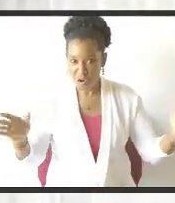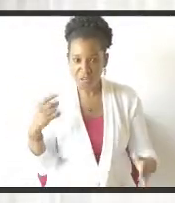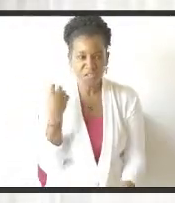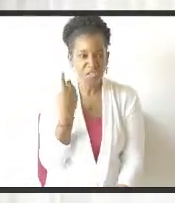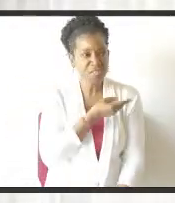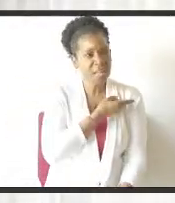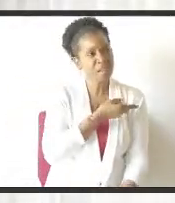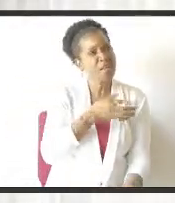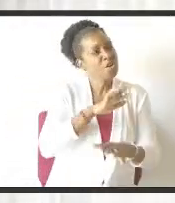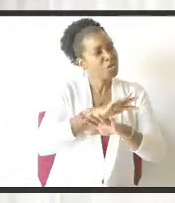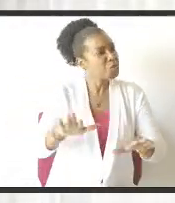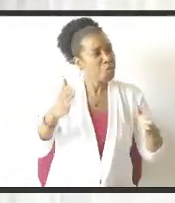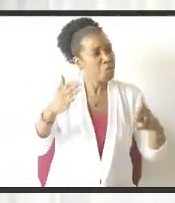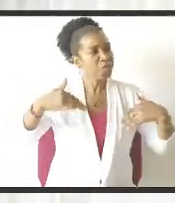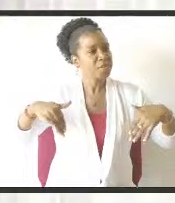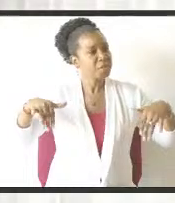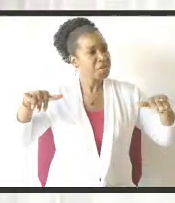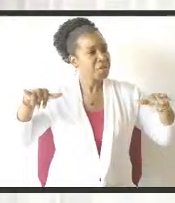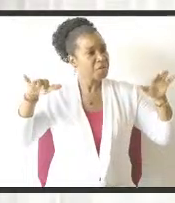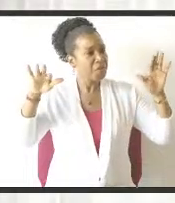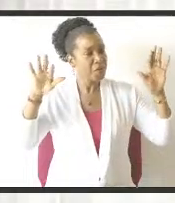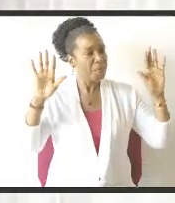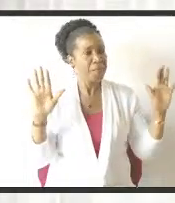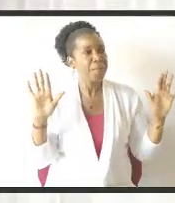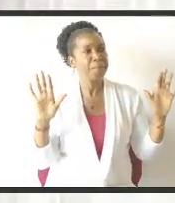life is my Savior and God?